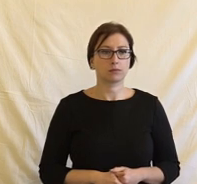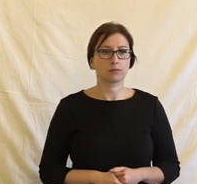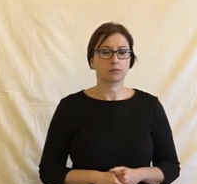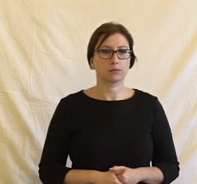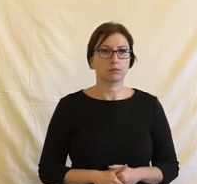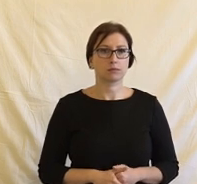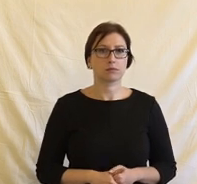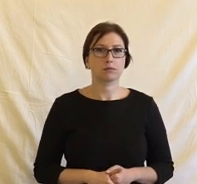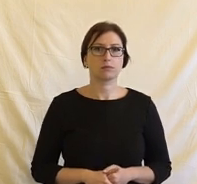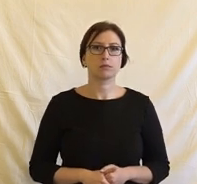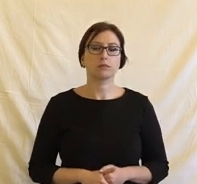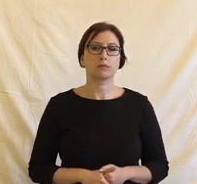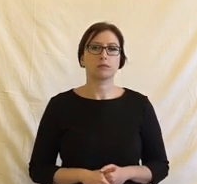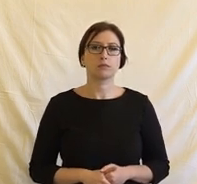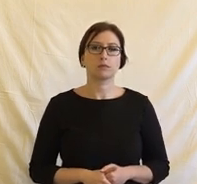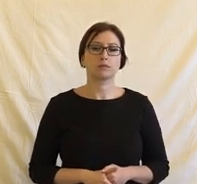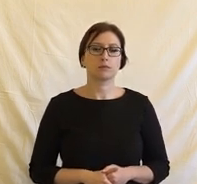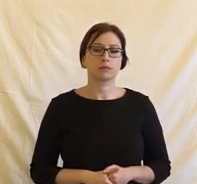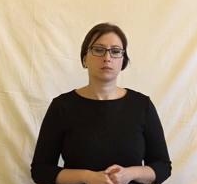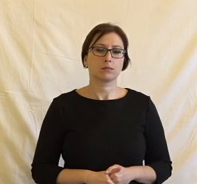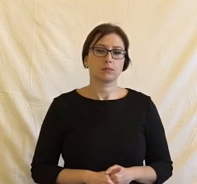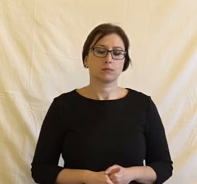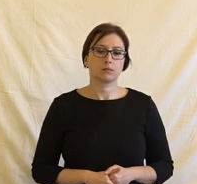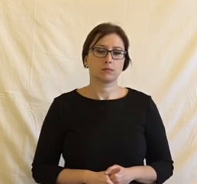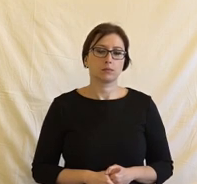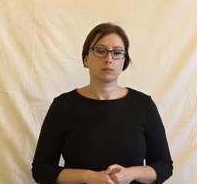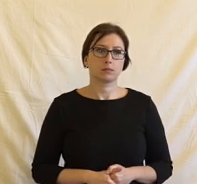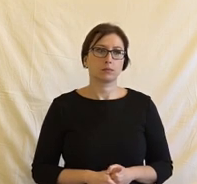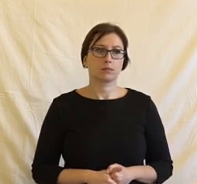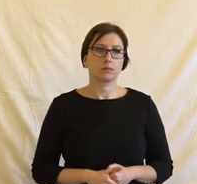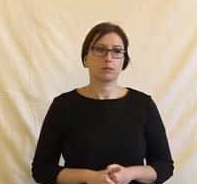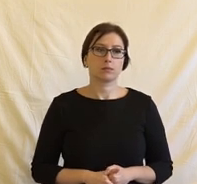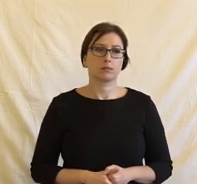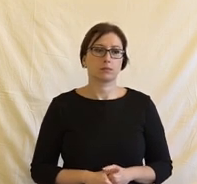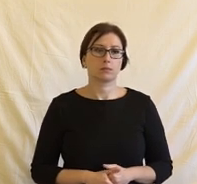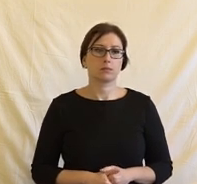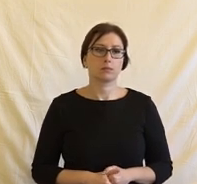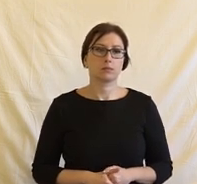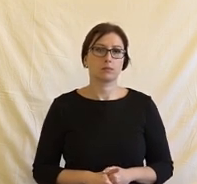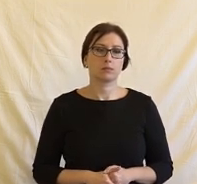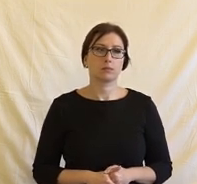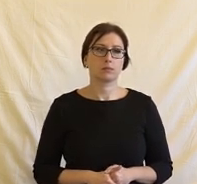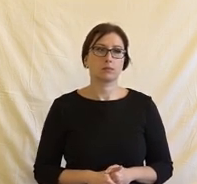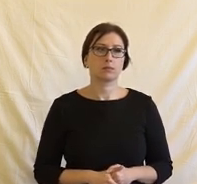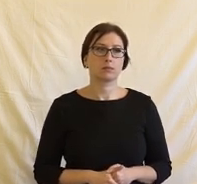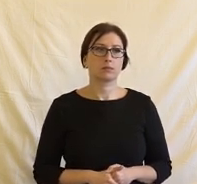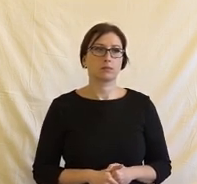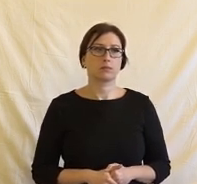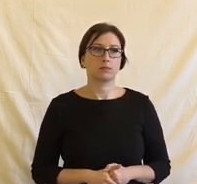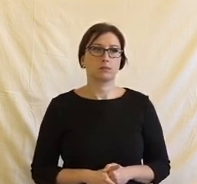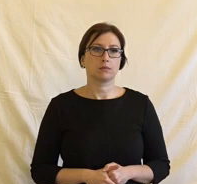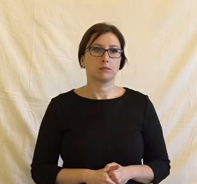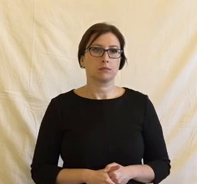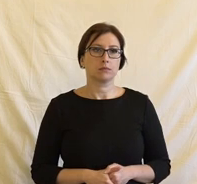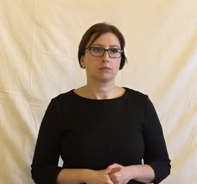to keeping a way of payment alive, and having one